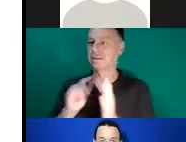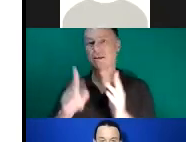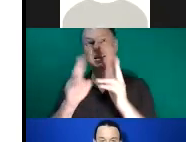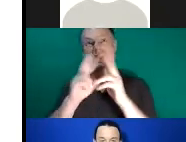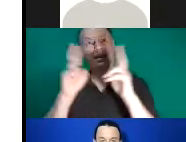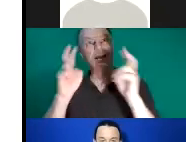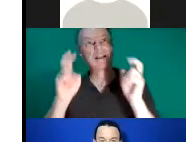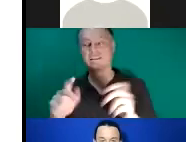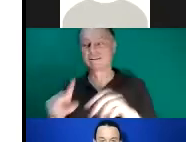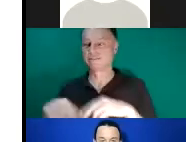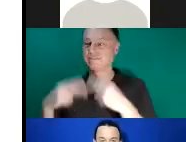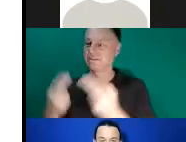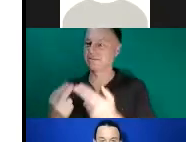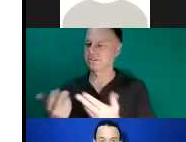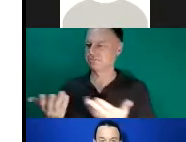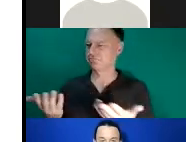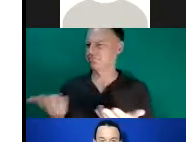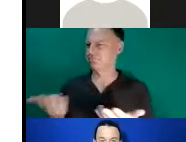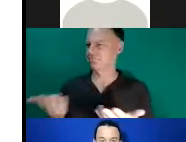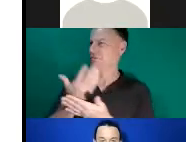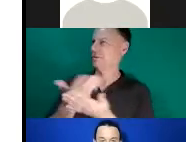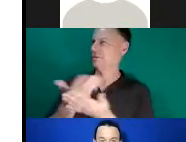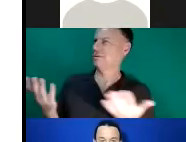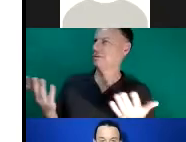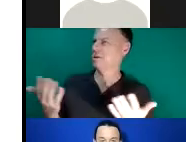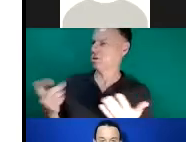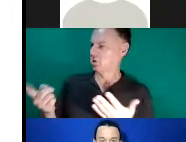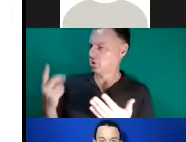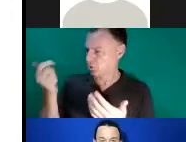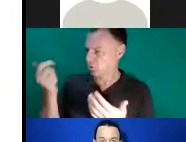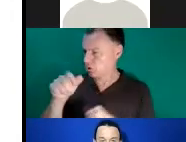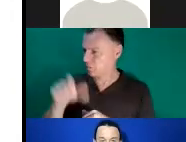the families that the individual